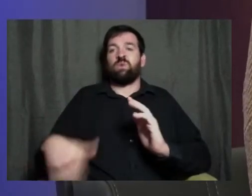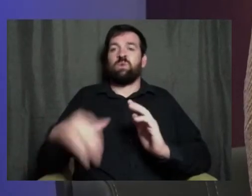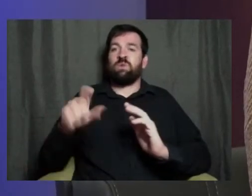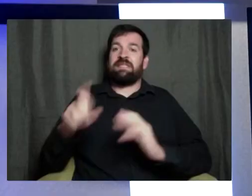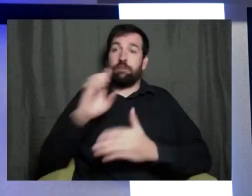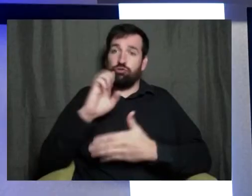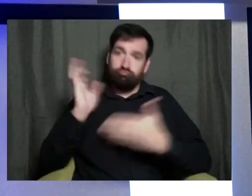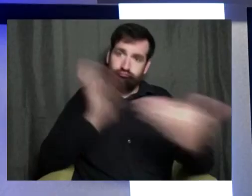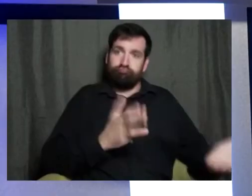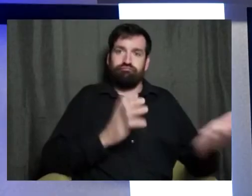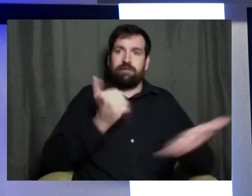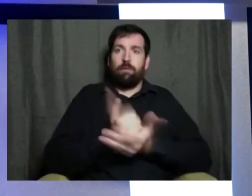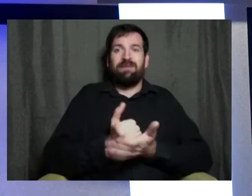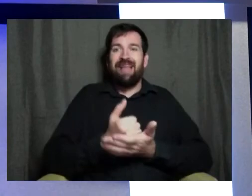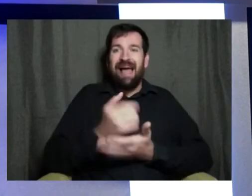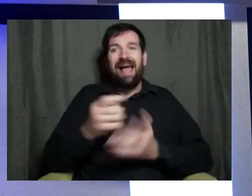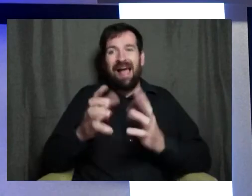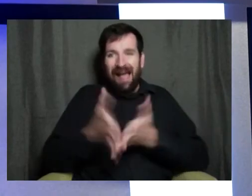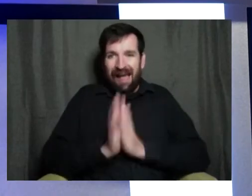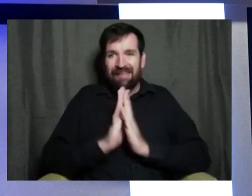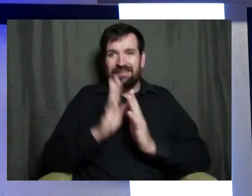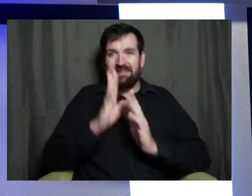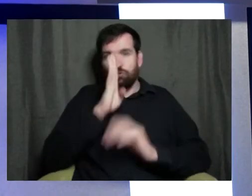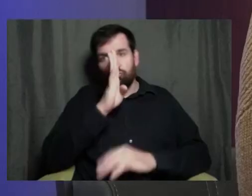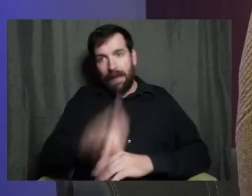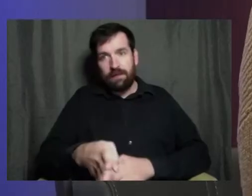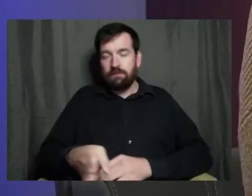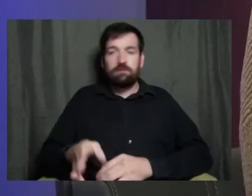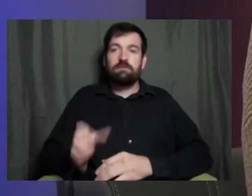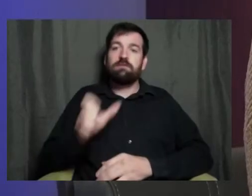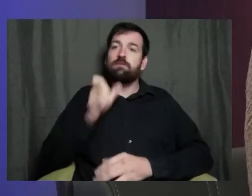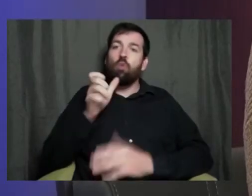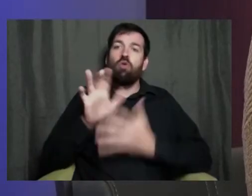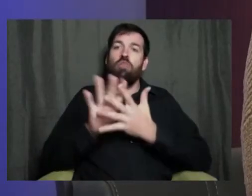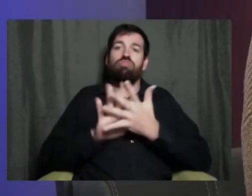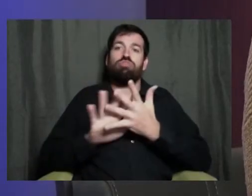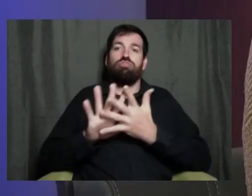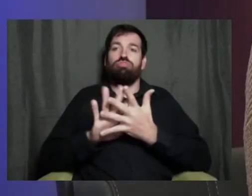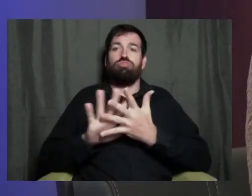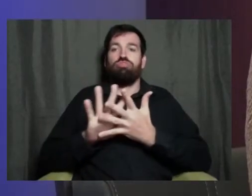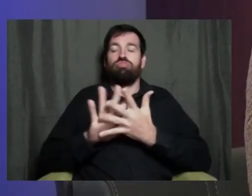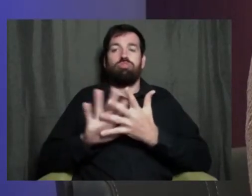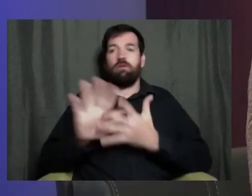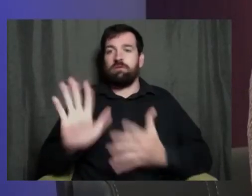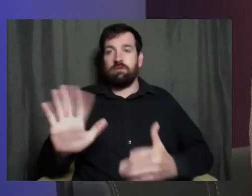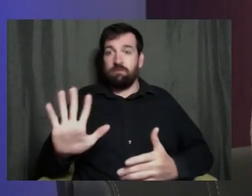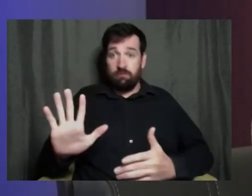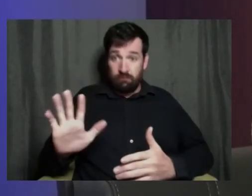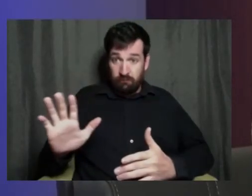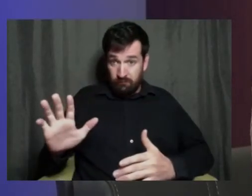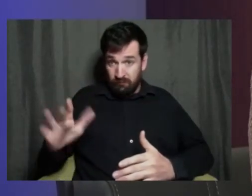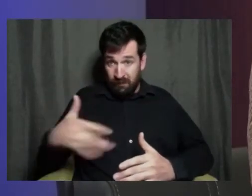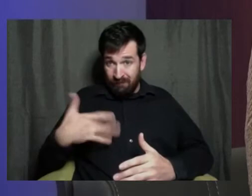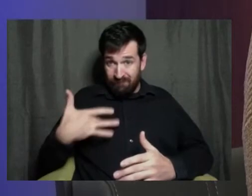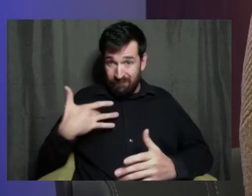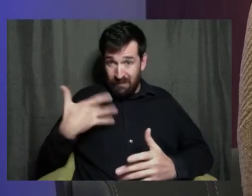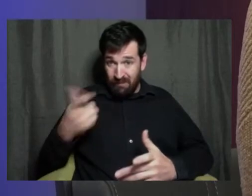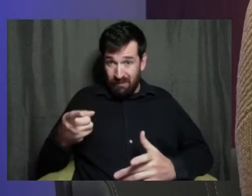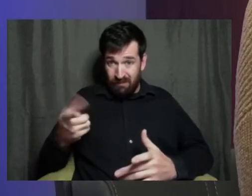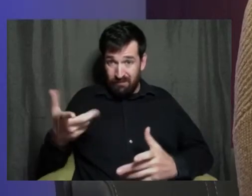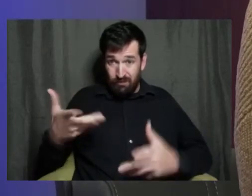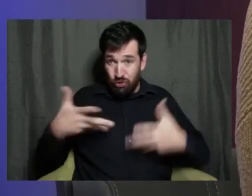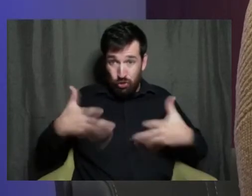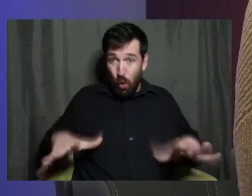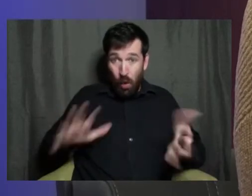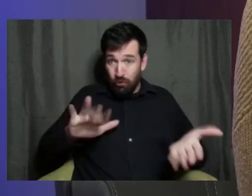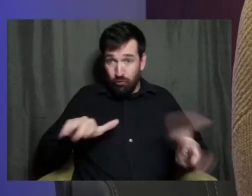questions. Ask direct questions. Very direct. Don't tap beat around dance the around. bush. No, just say, are you having thoughts of not wanting to be alive? Do you not want to be